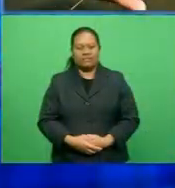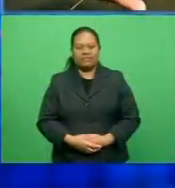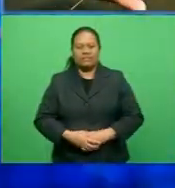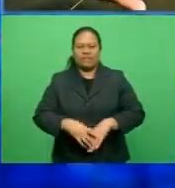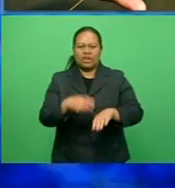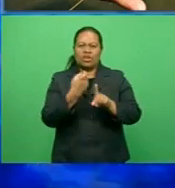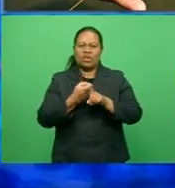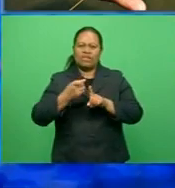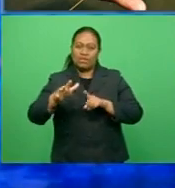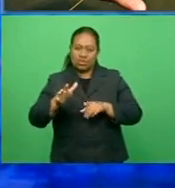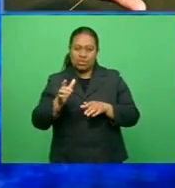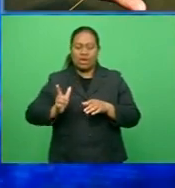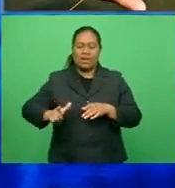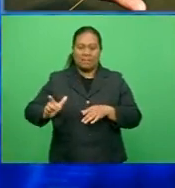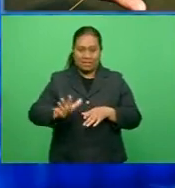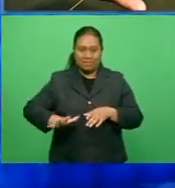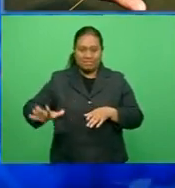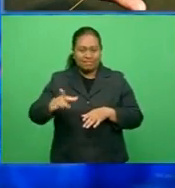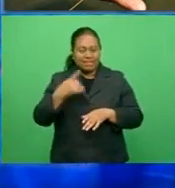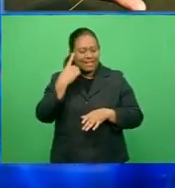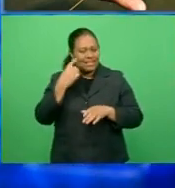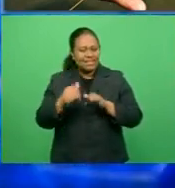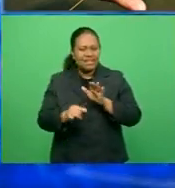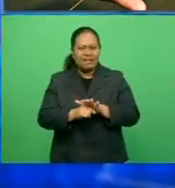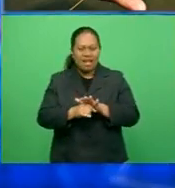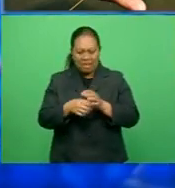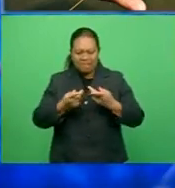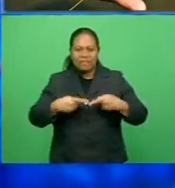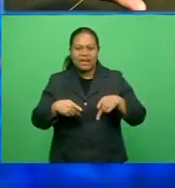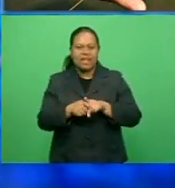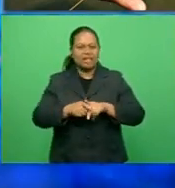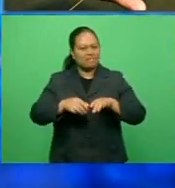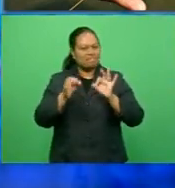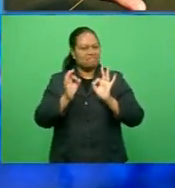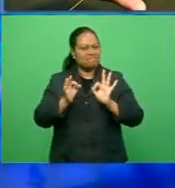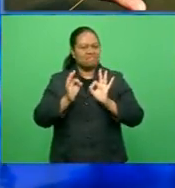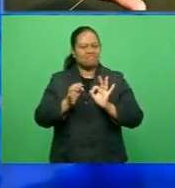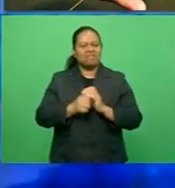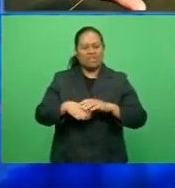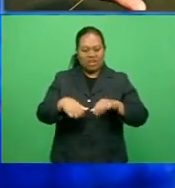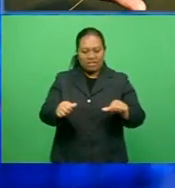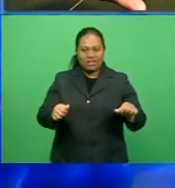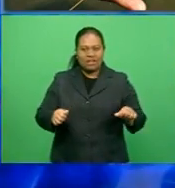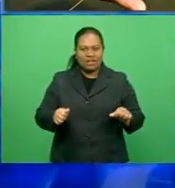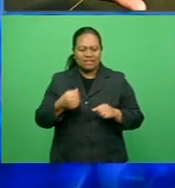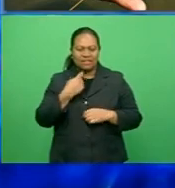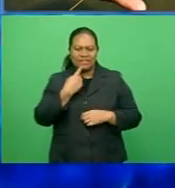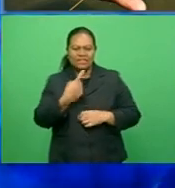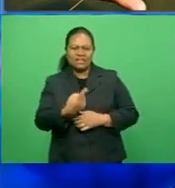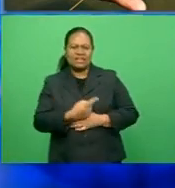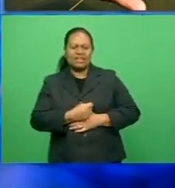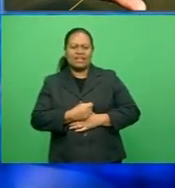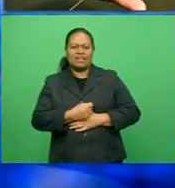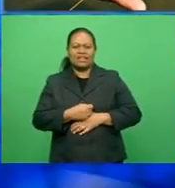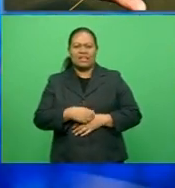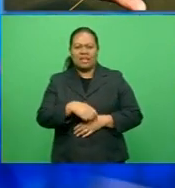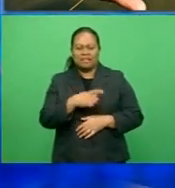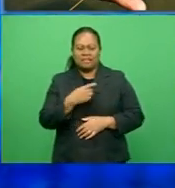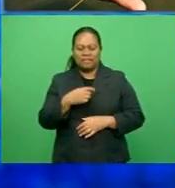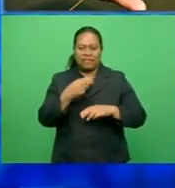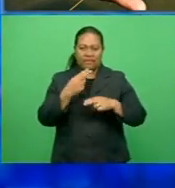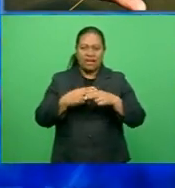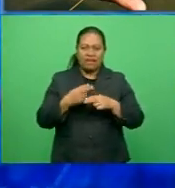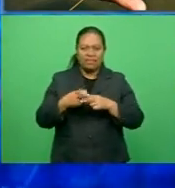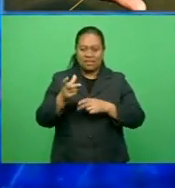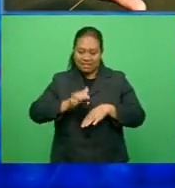Korovatu in Lambasa has been identified as an area suitable for aquaculture. Fisheries Minister Samir Korelavusau says farmers